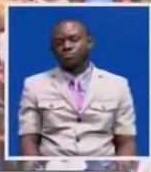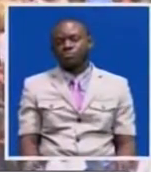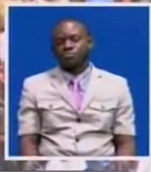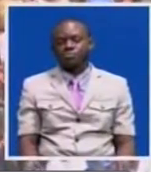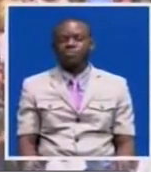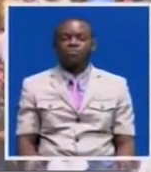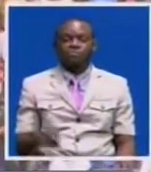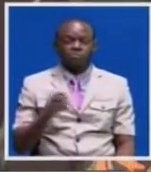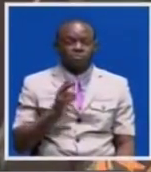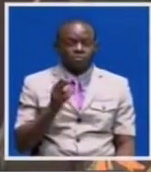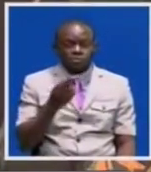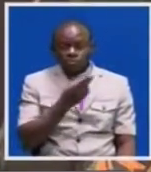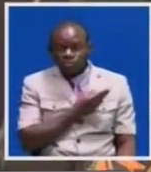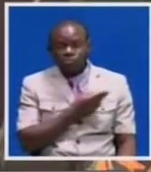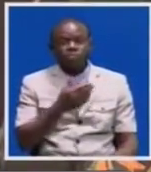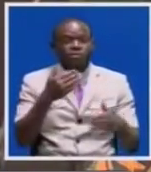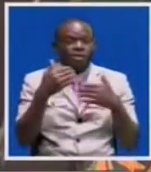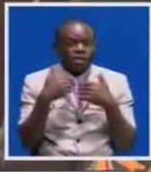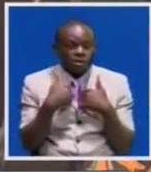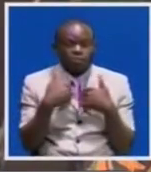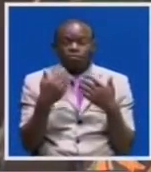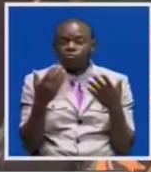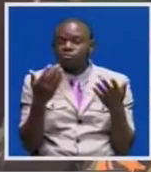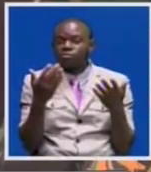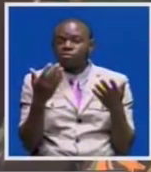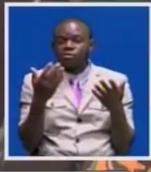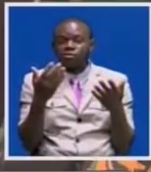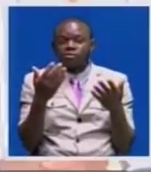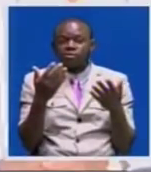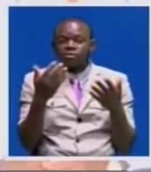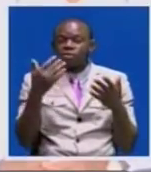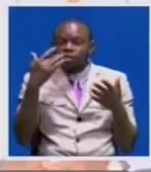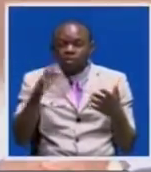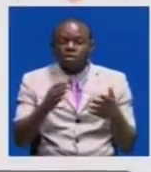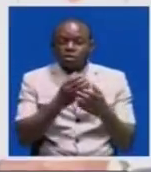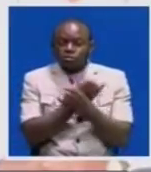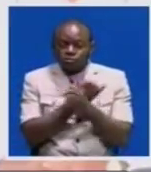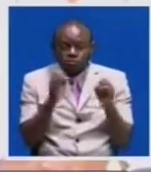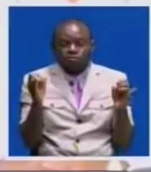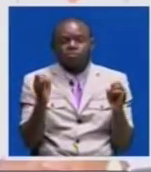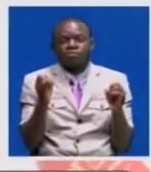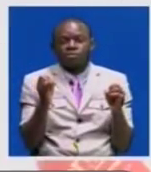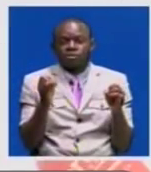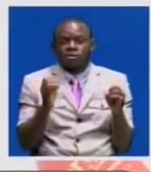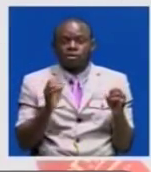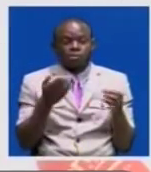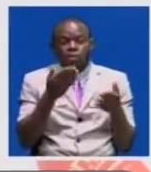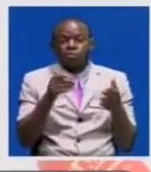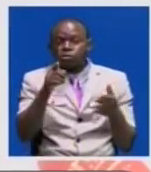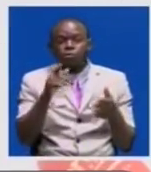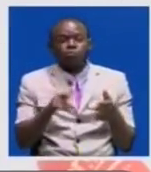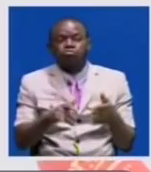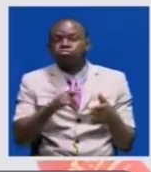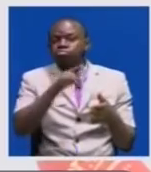Do not help us to leave this country, go to other countries and demonize our own country. If you have issues in